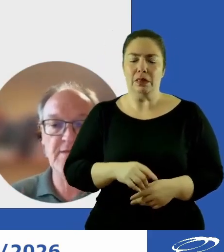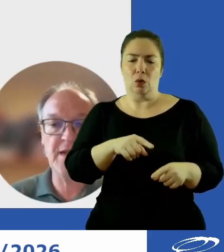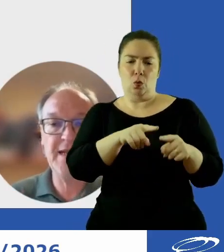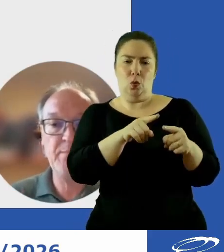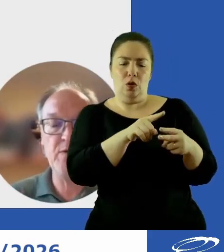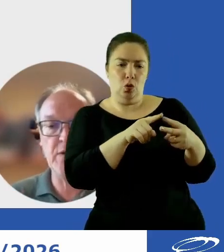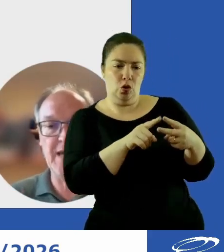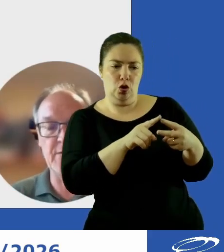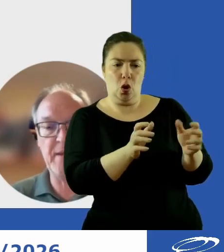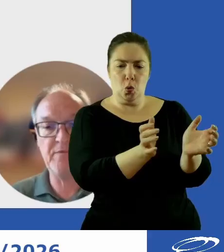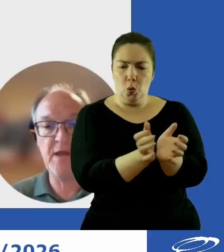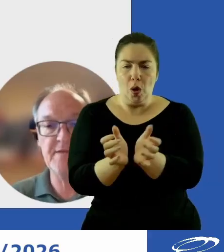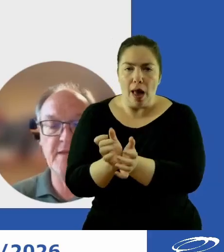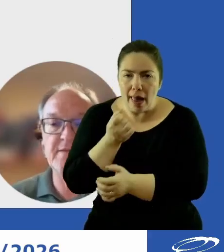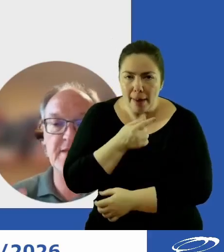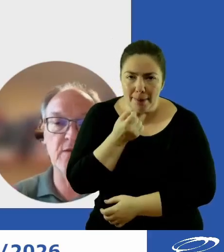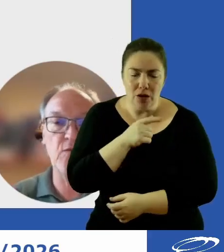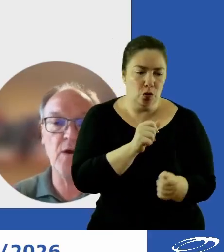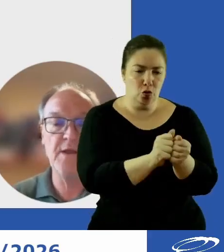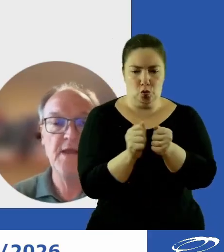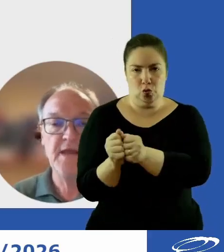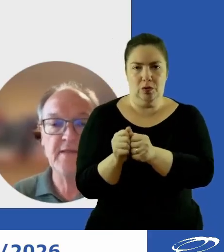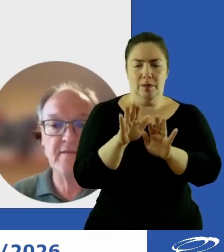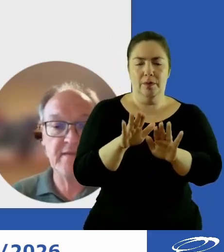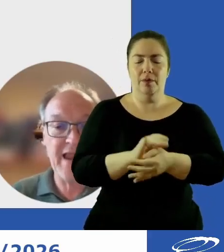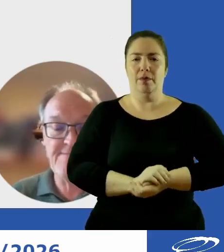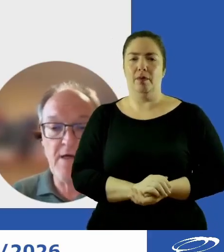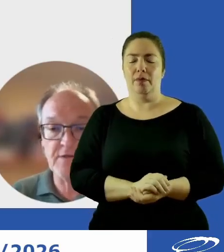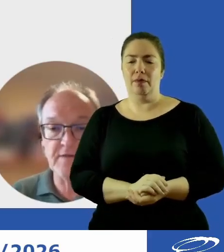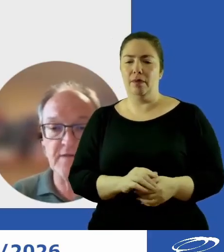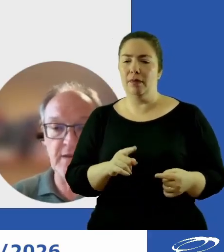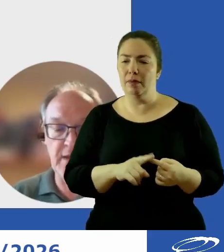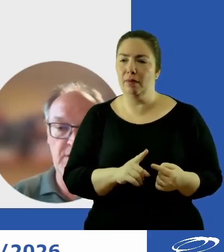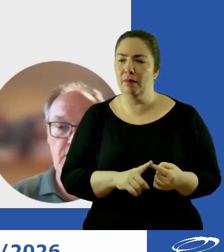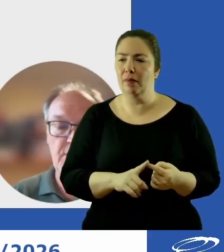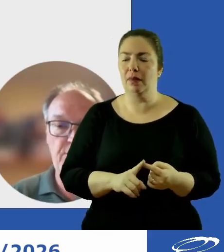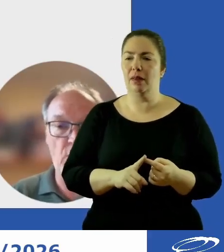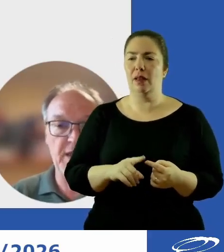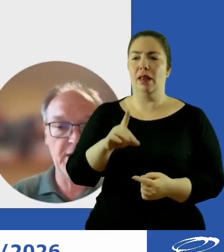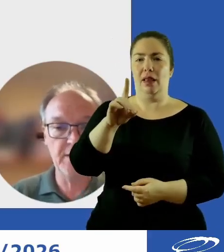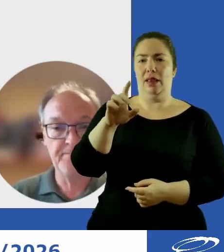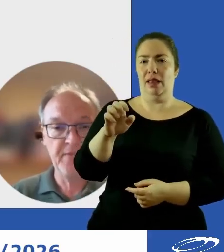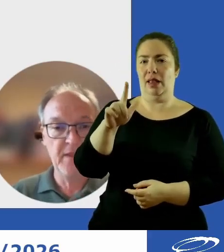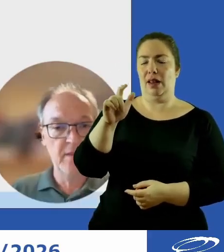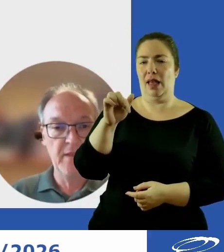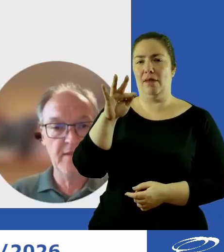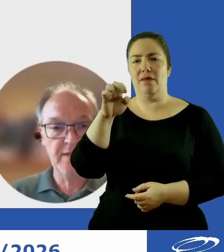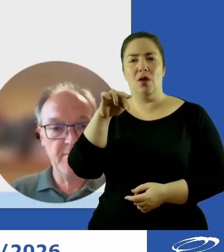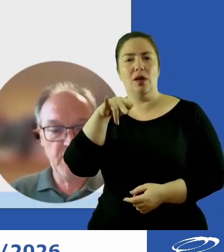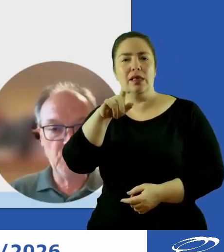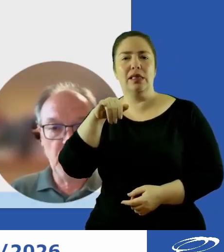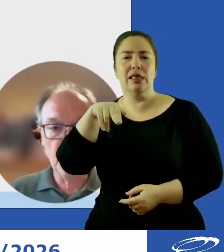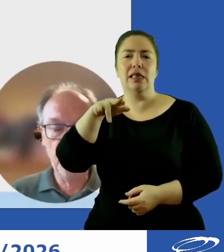the lipoglycopeptides, and the second one is delafloxacin, a new fluoroquinolone. Just let